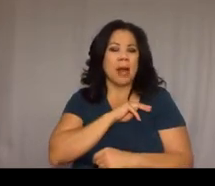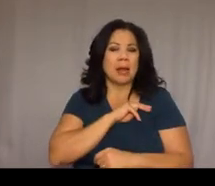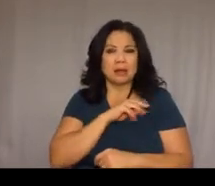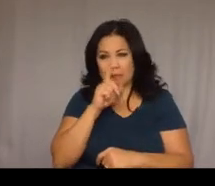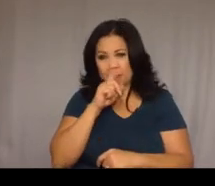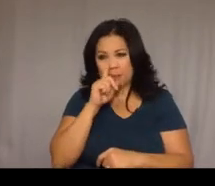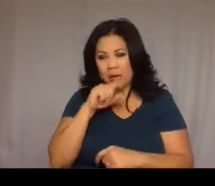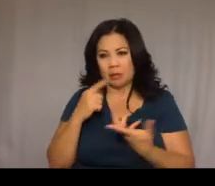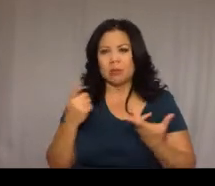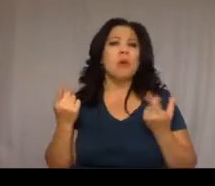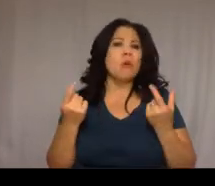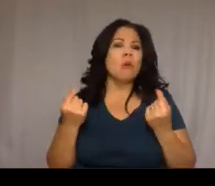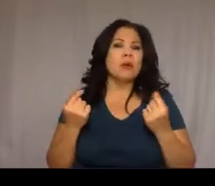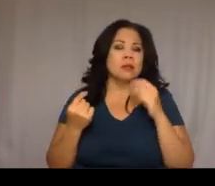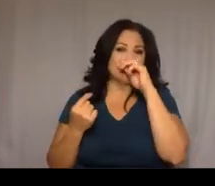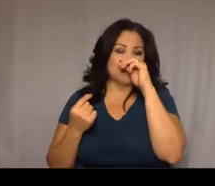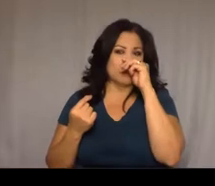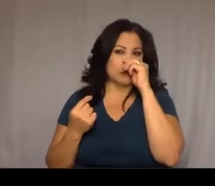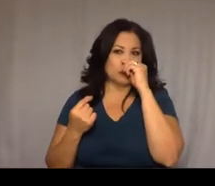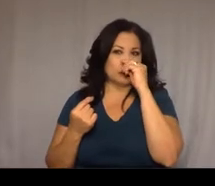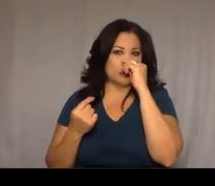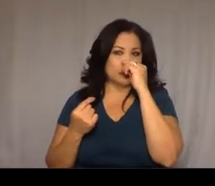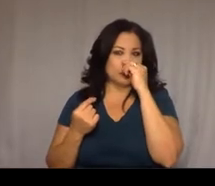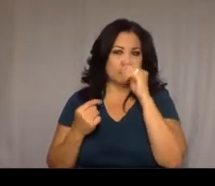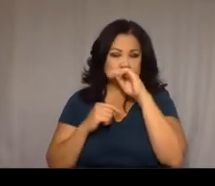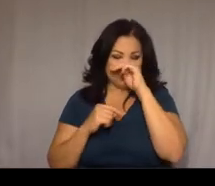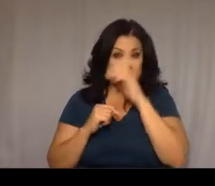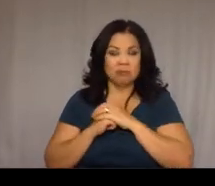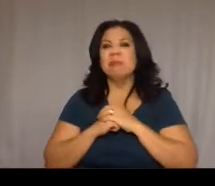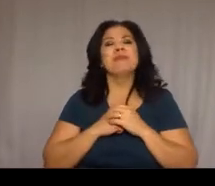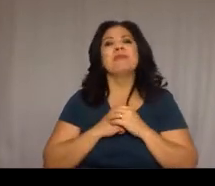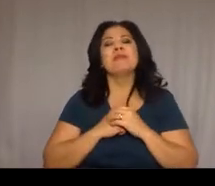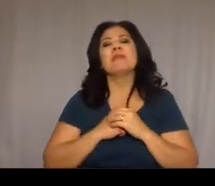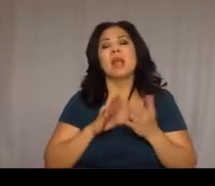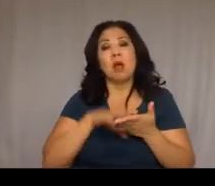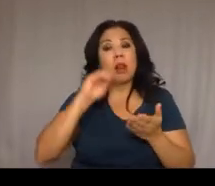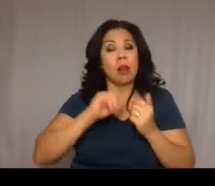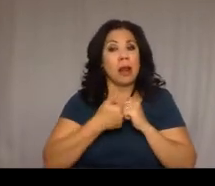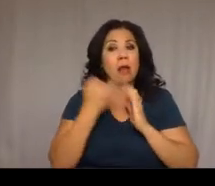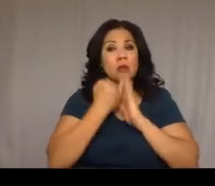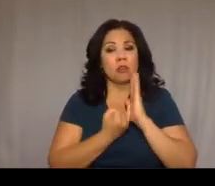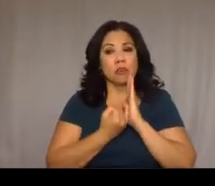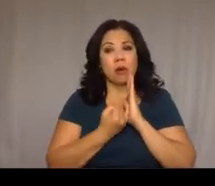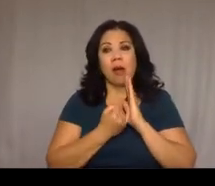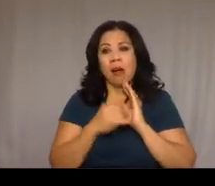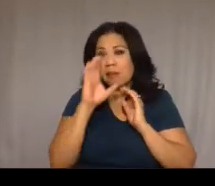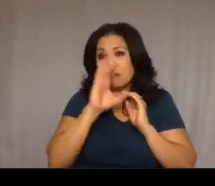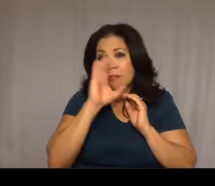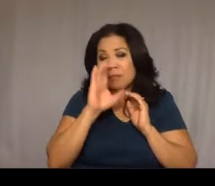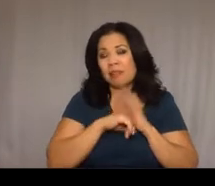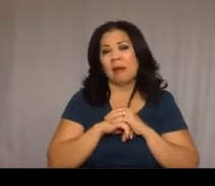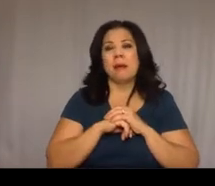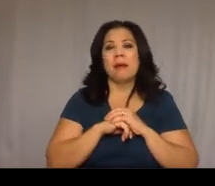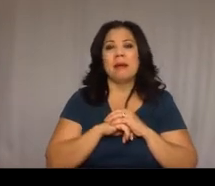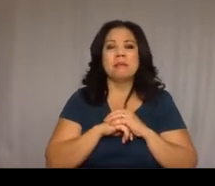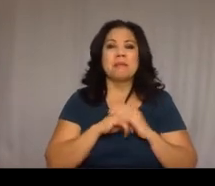going to do is in this lesson we're going to learn how to make a fun character, but the other part of this lesson